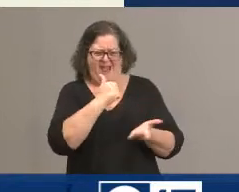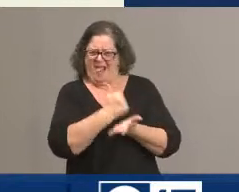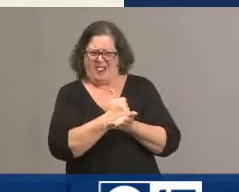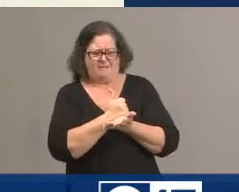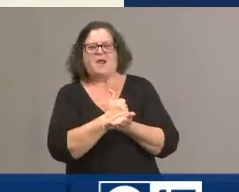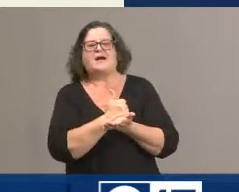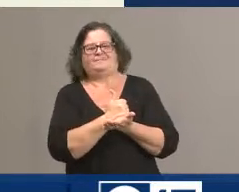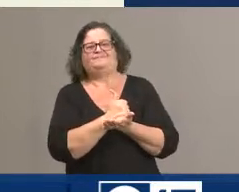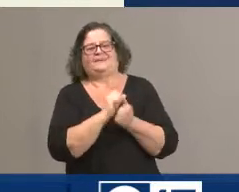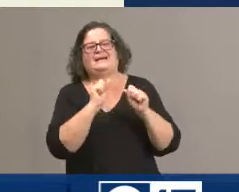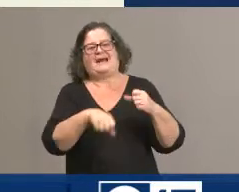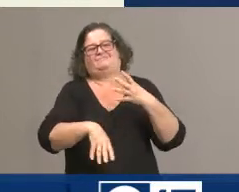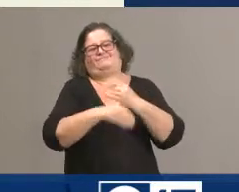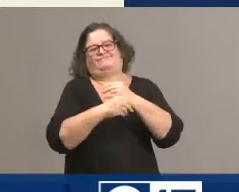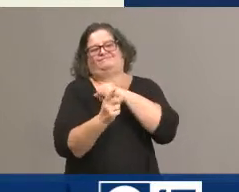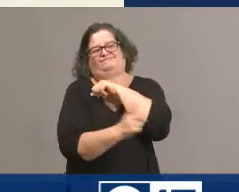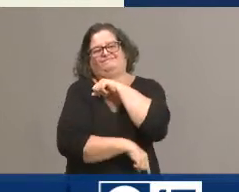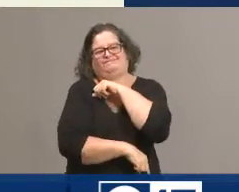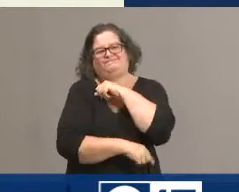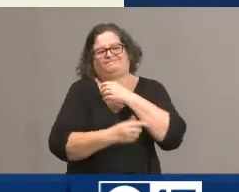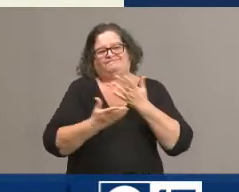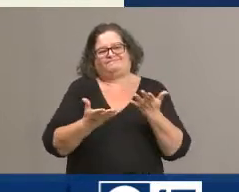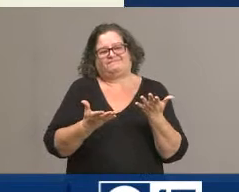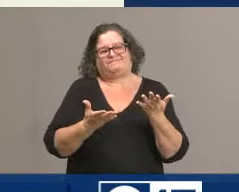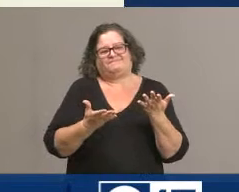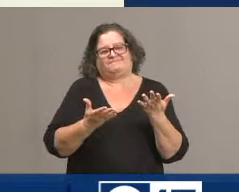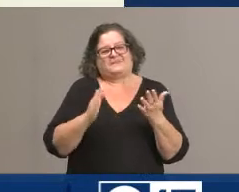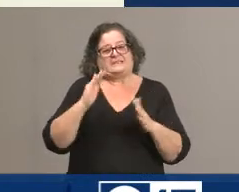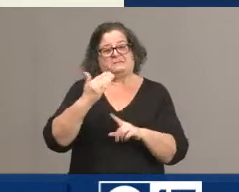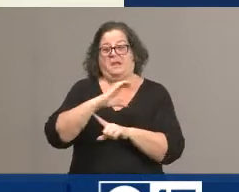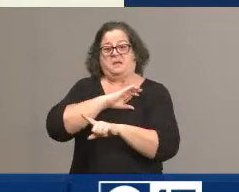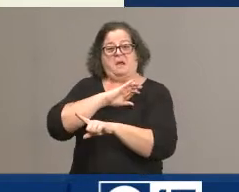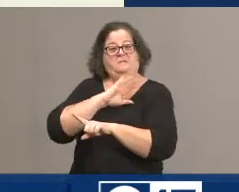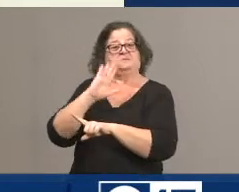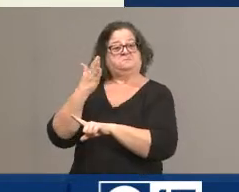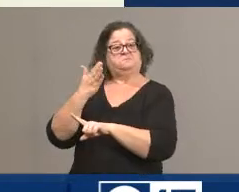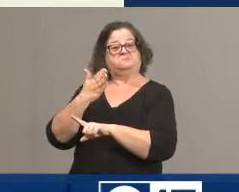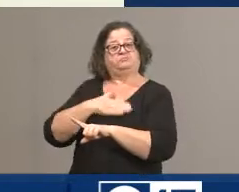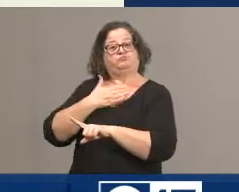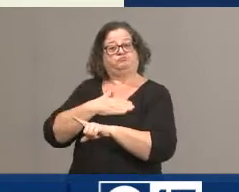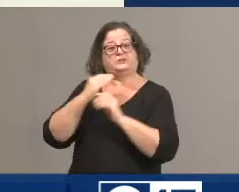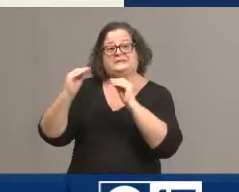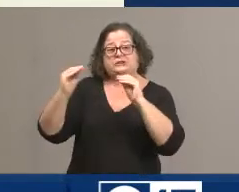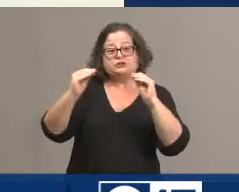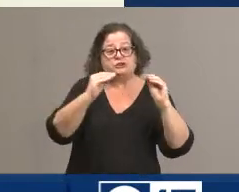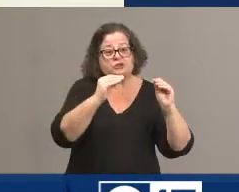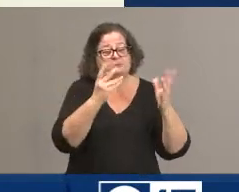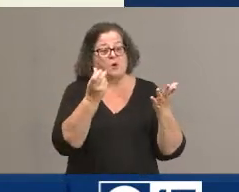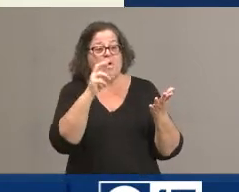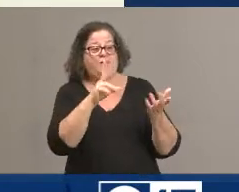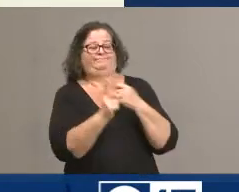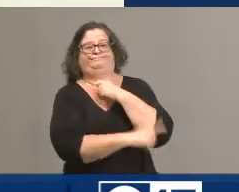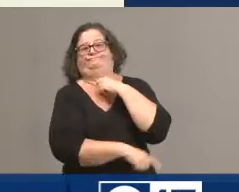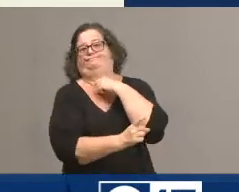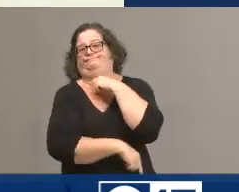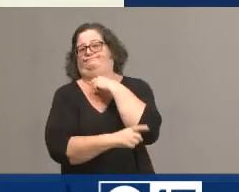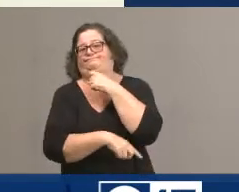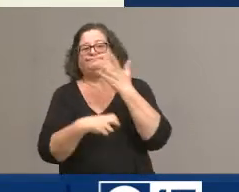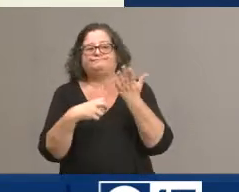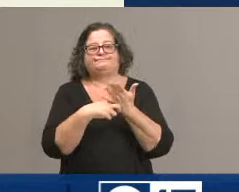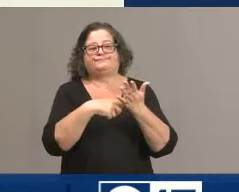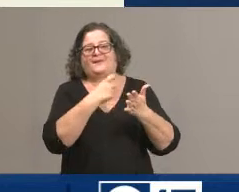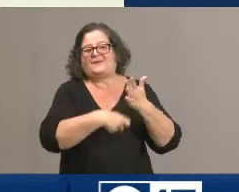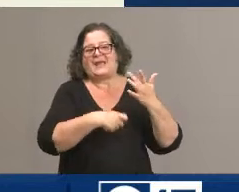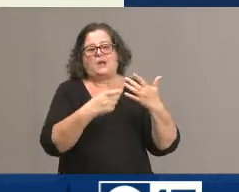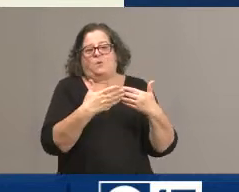more public policy campaigns of persuasion and best practices, like